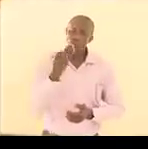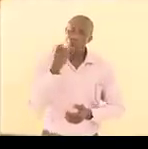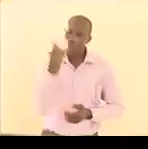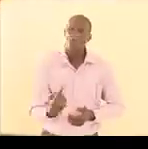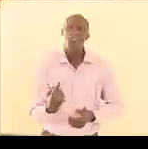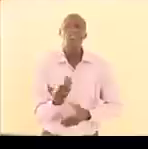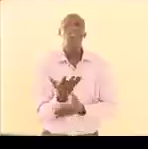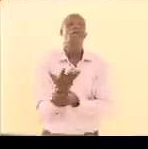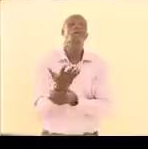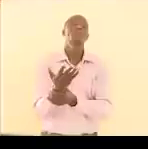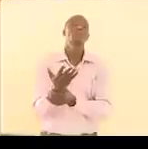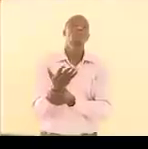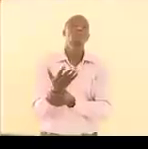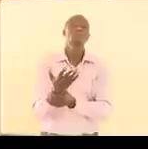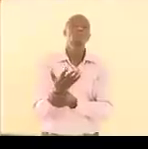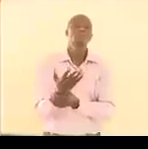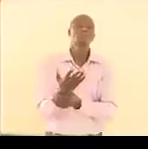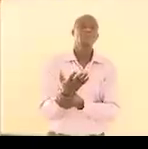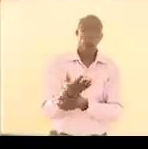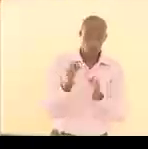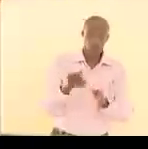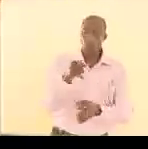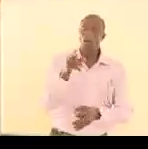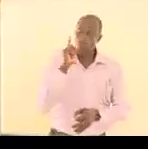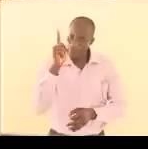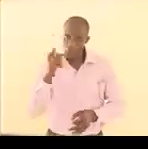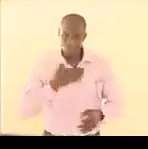that? If you are one body,